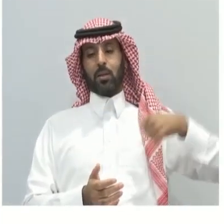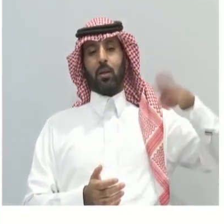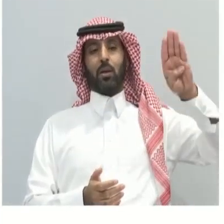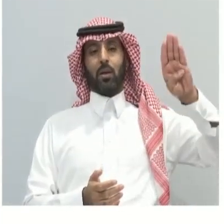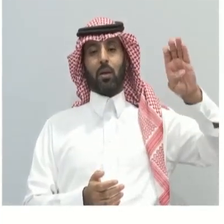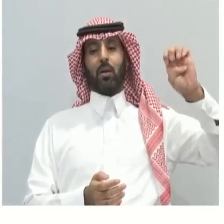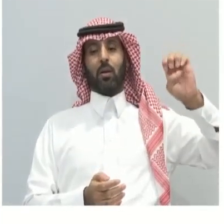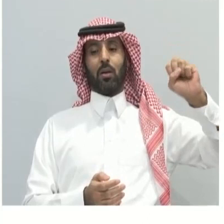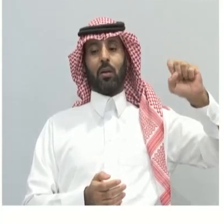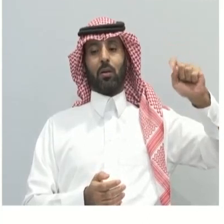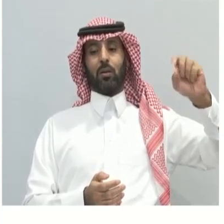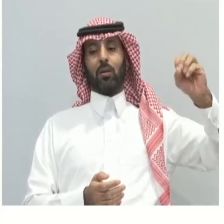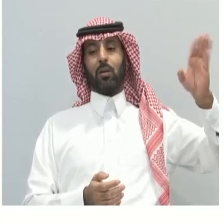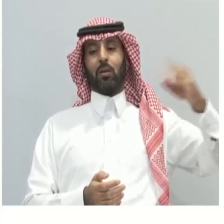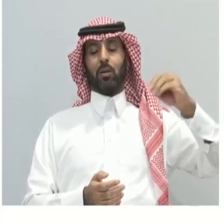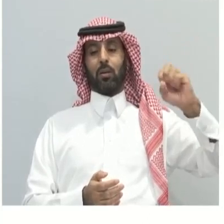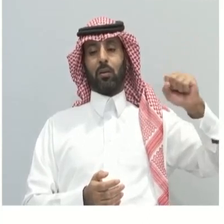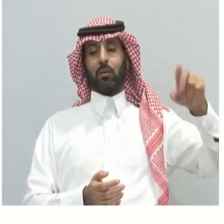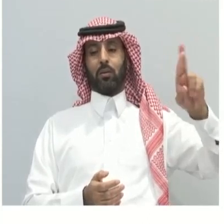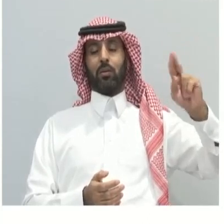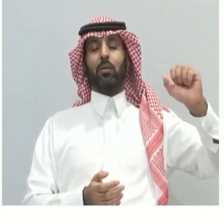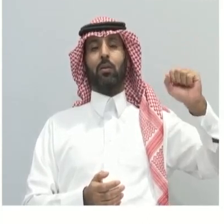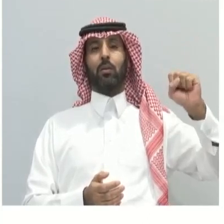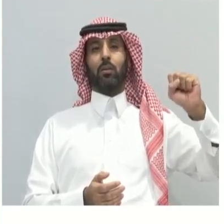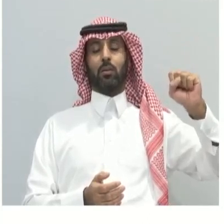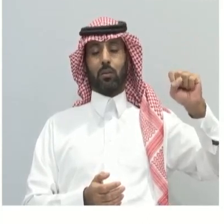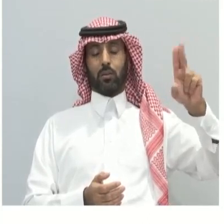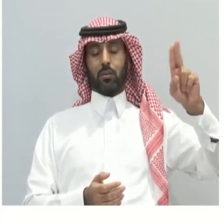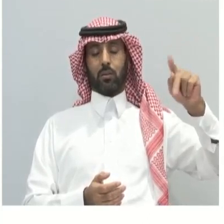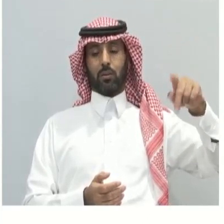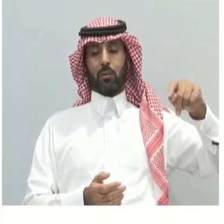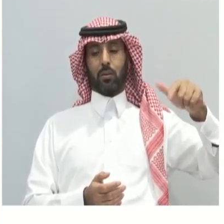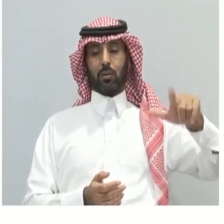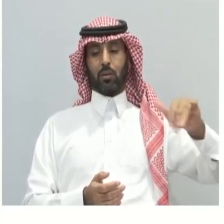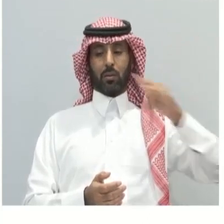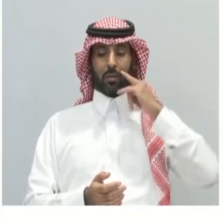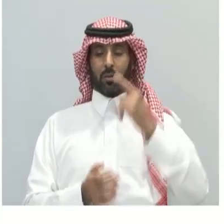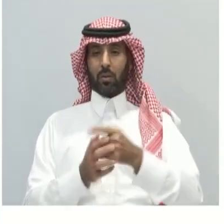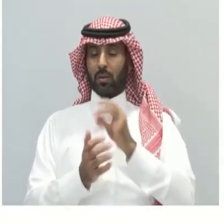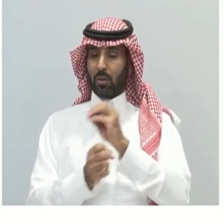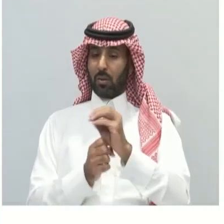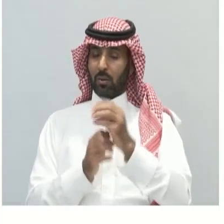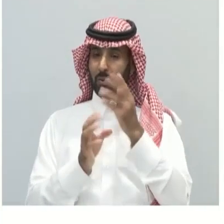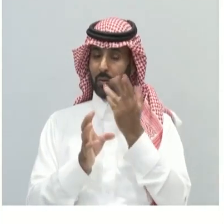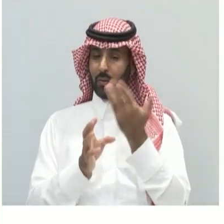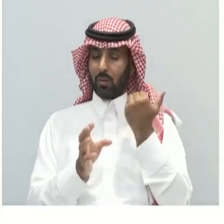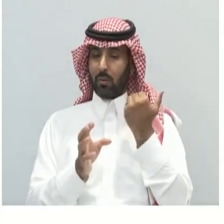now. I have to go. I'll have news to you or for you shortly.